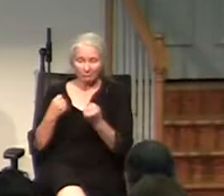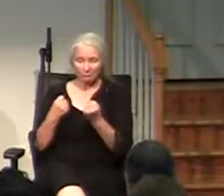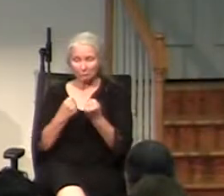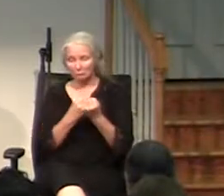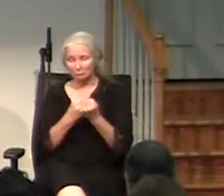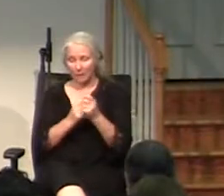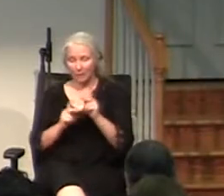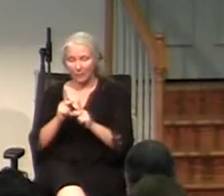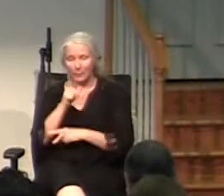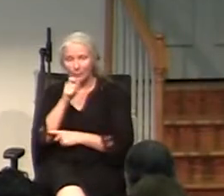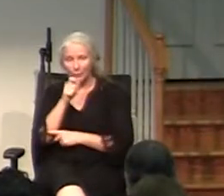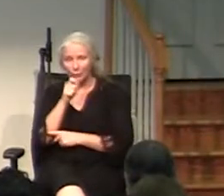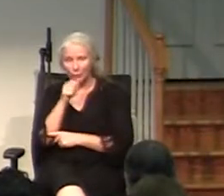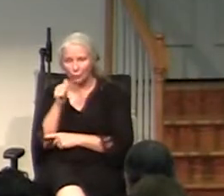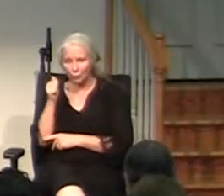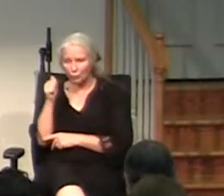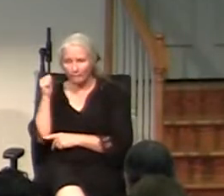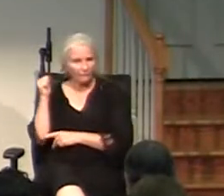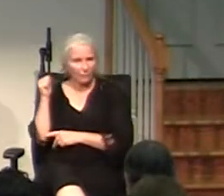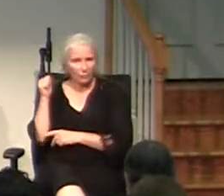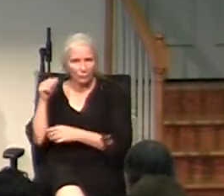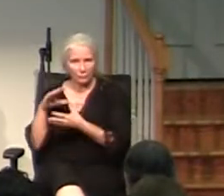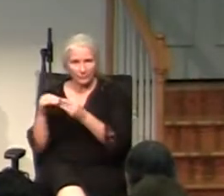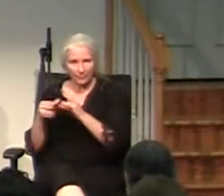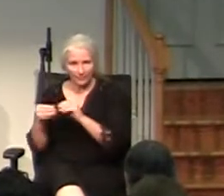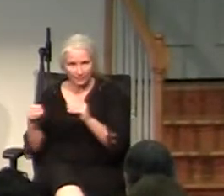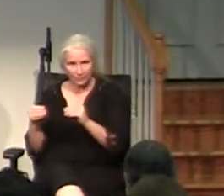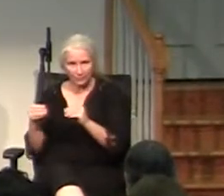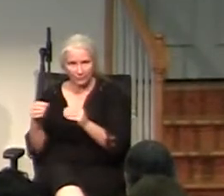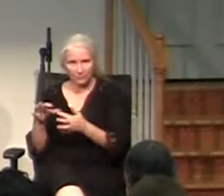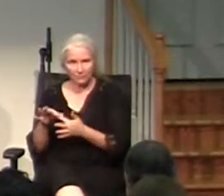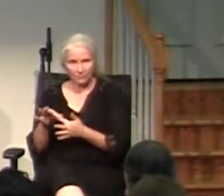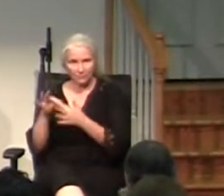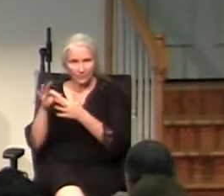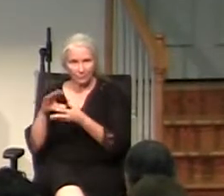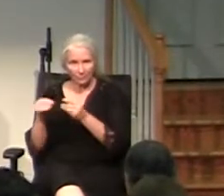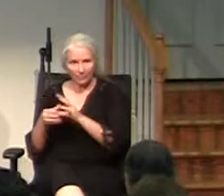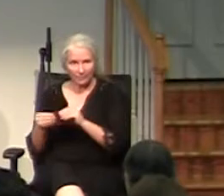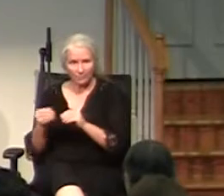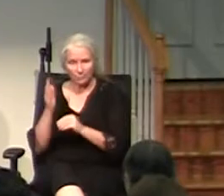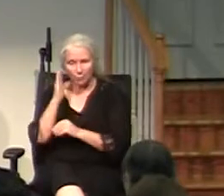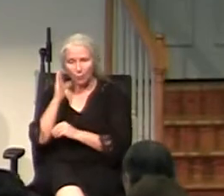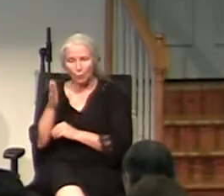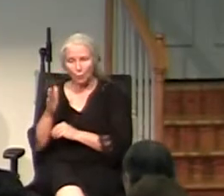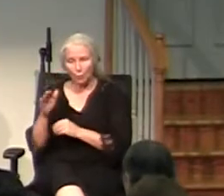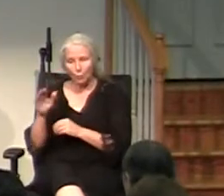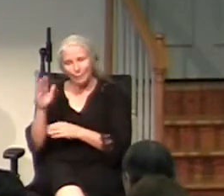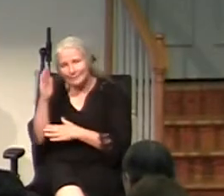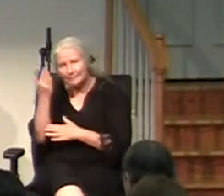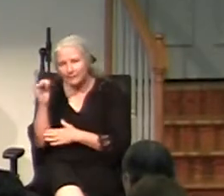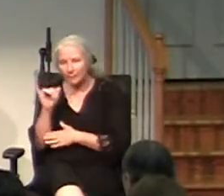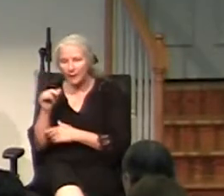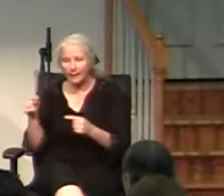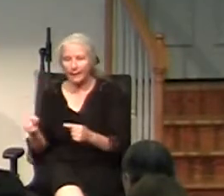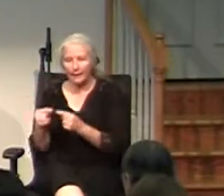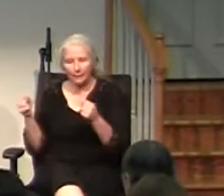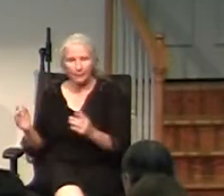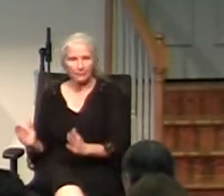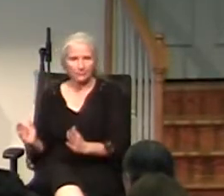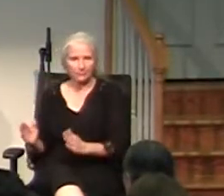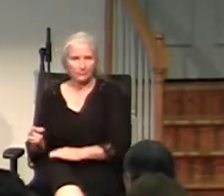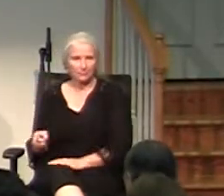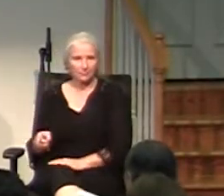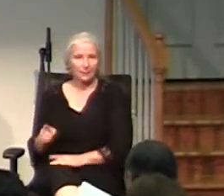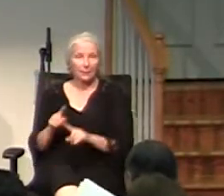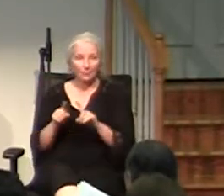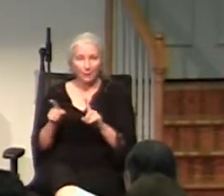message that God has given for these last days, they're going to see nothing but enemies. But it's going to be clear before